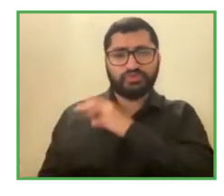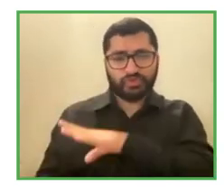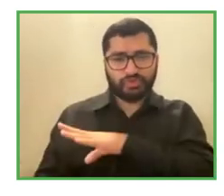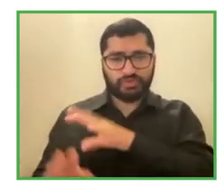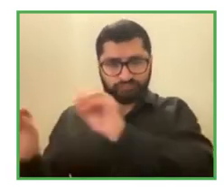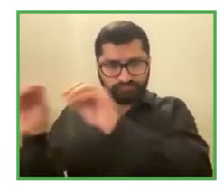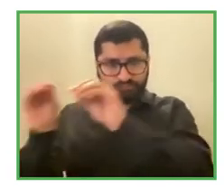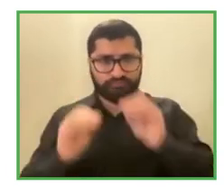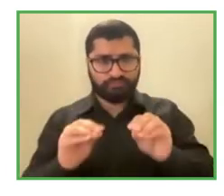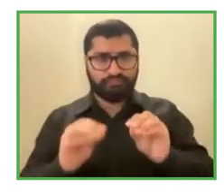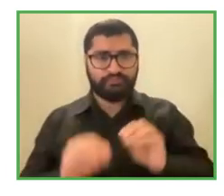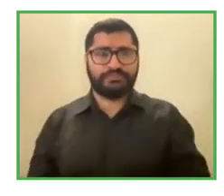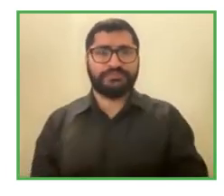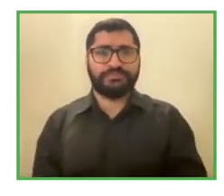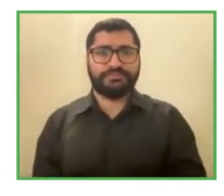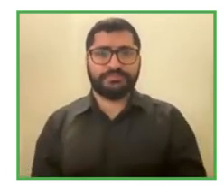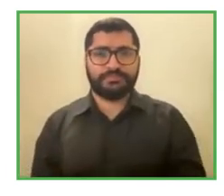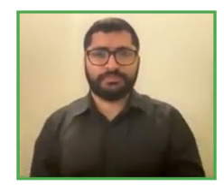Chile?